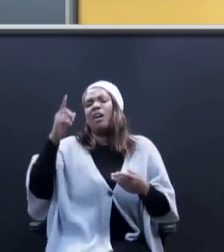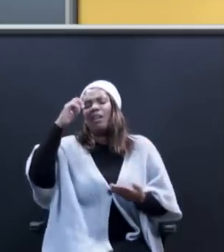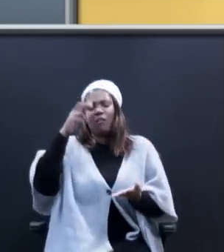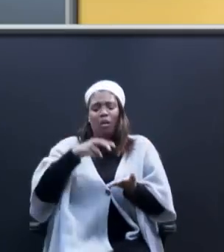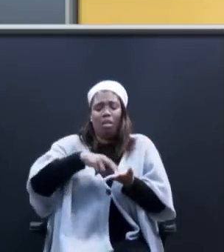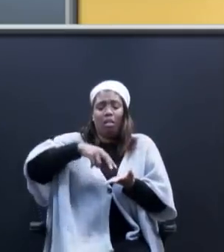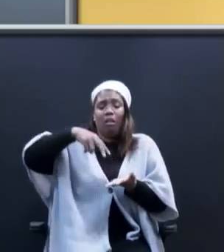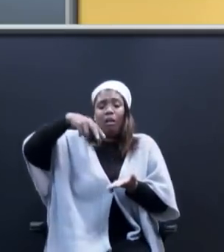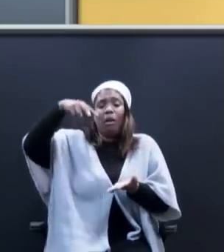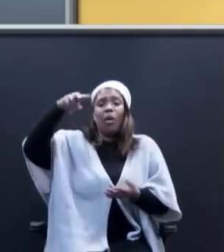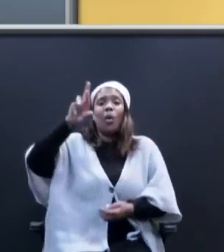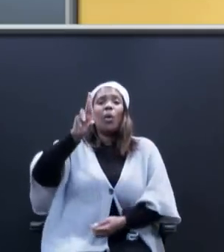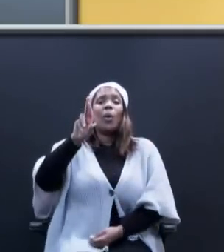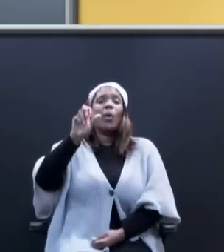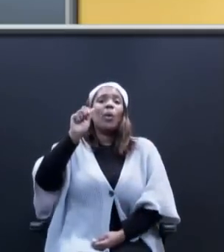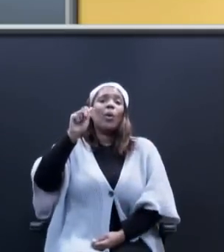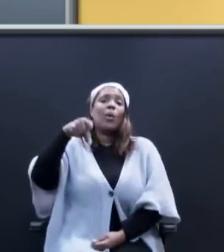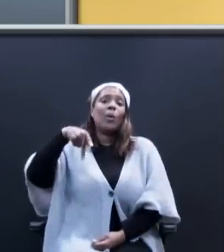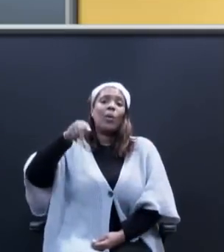rapture.